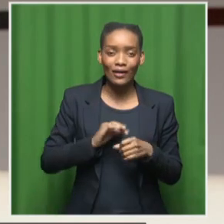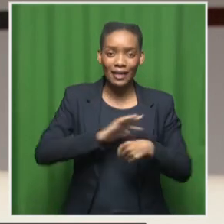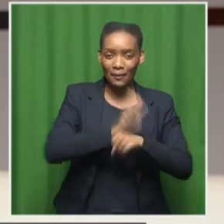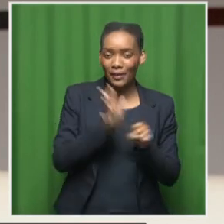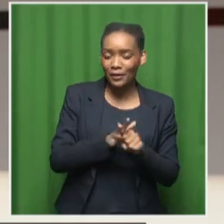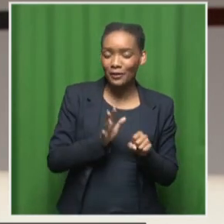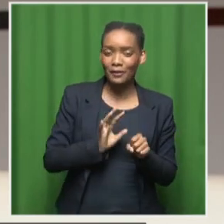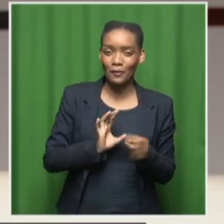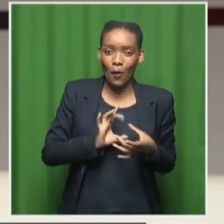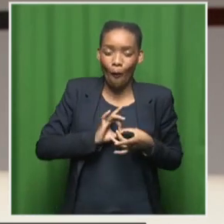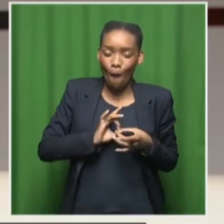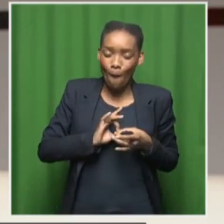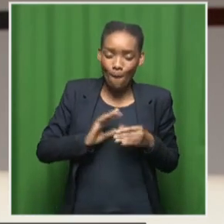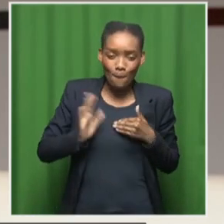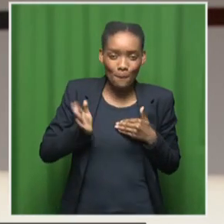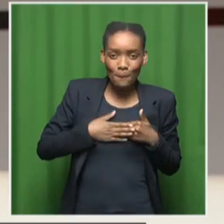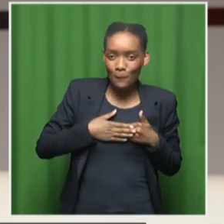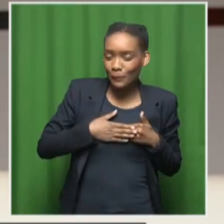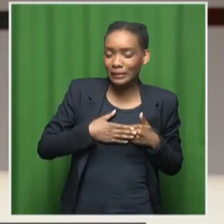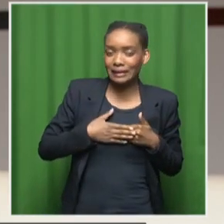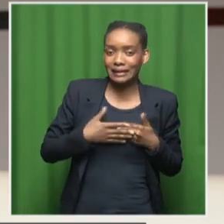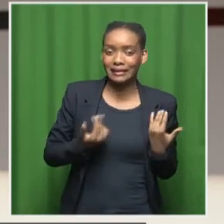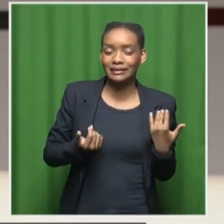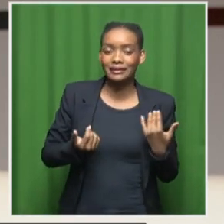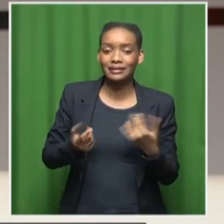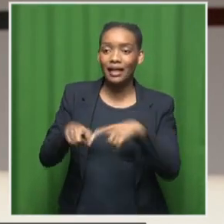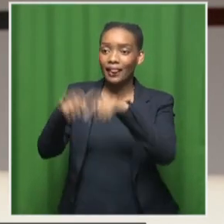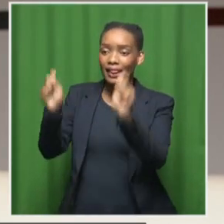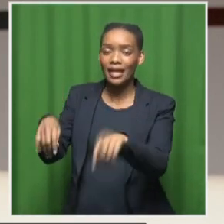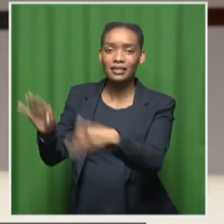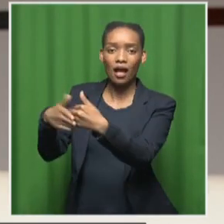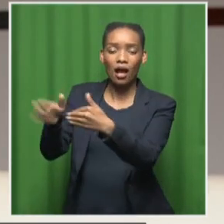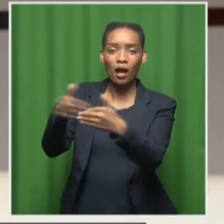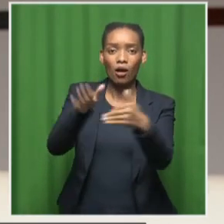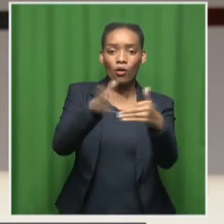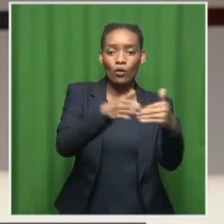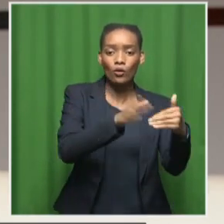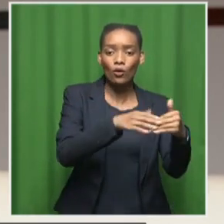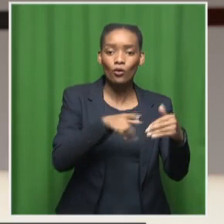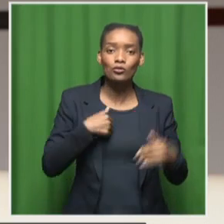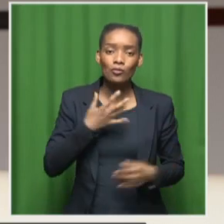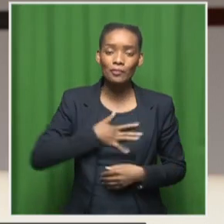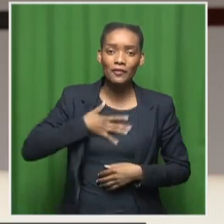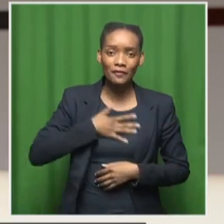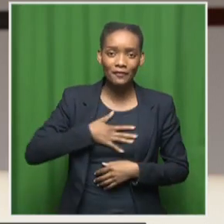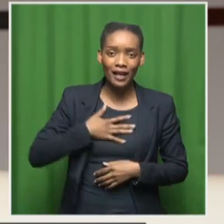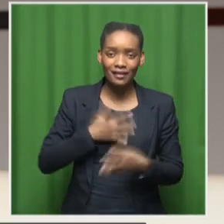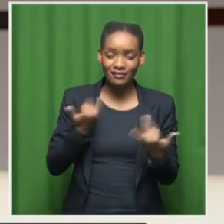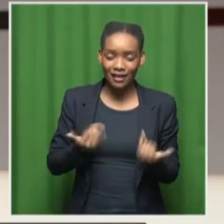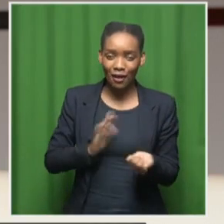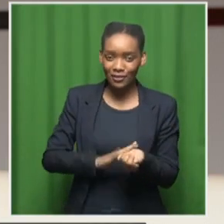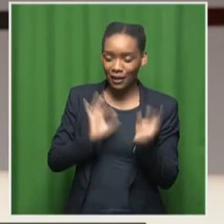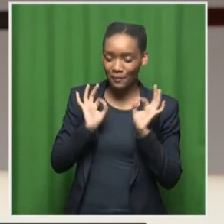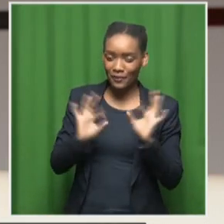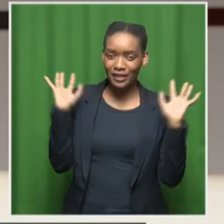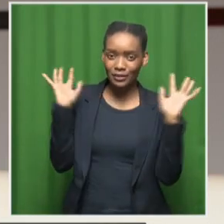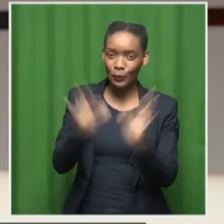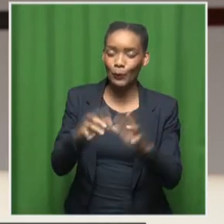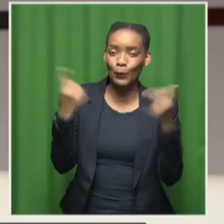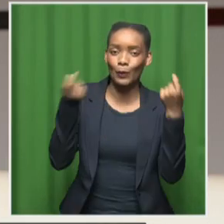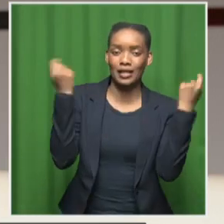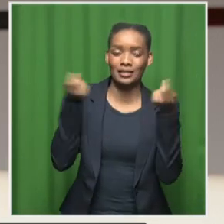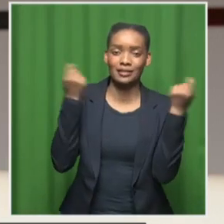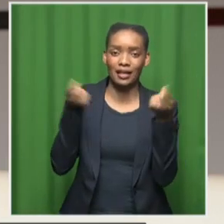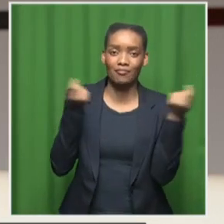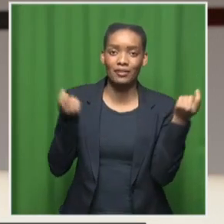and theatres were closed, it just felt like this was a moment to celebrate people coming together, having, it's also